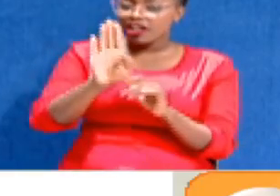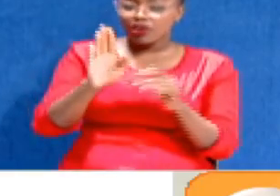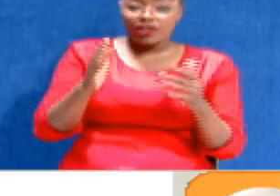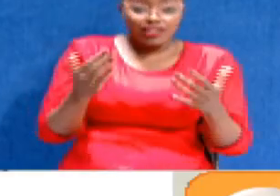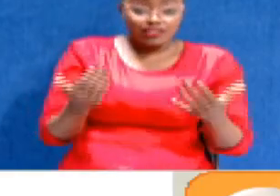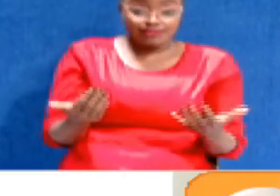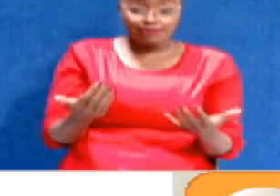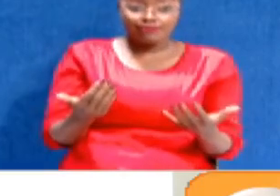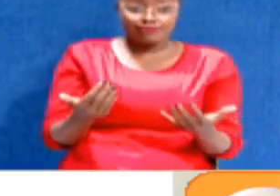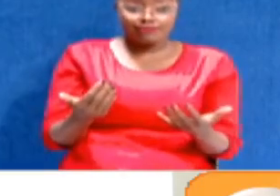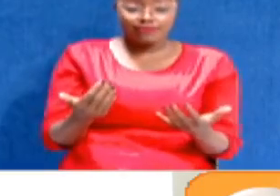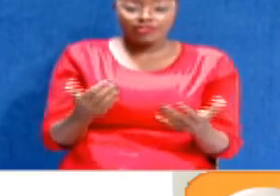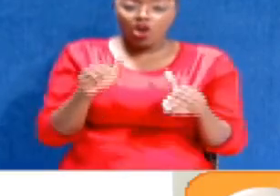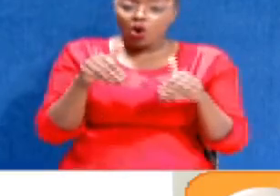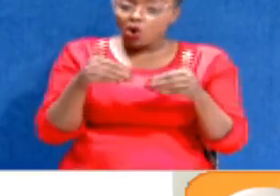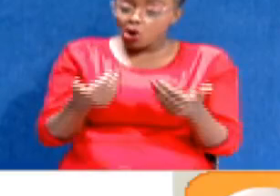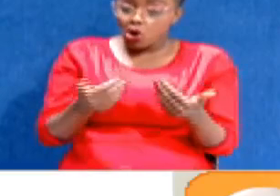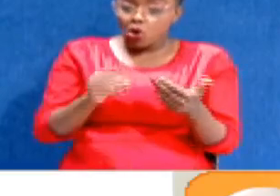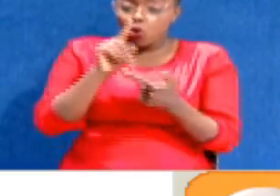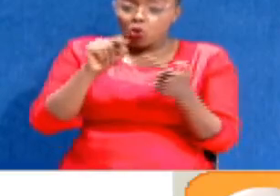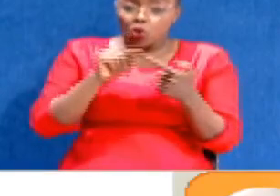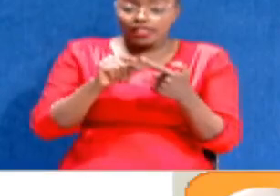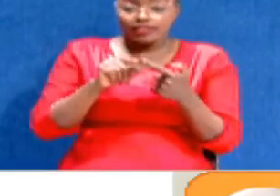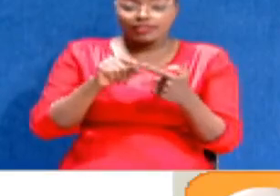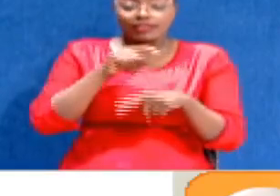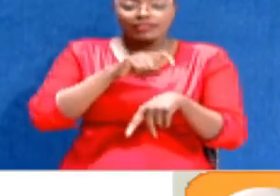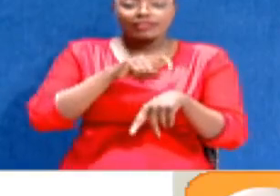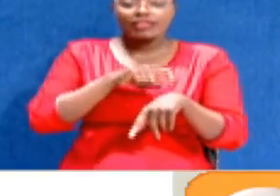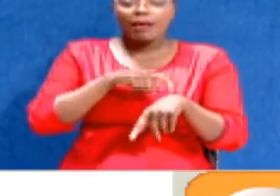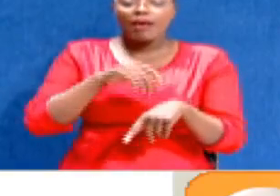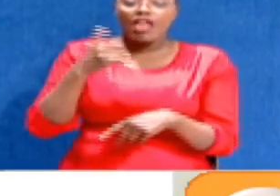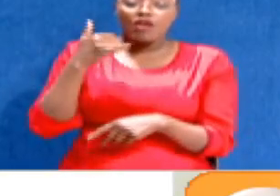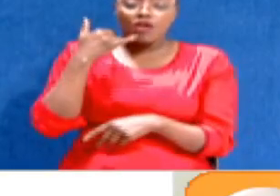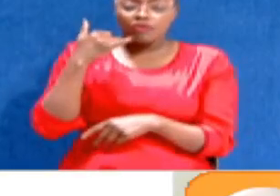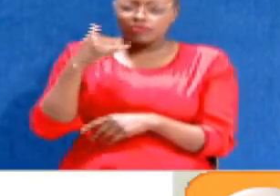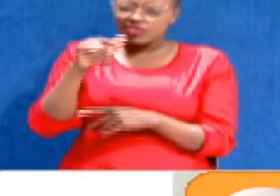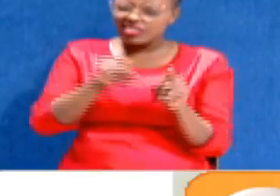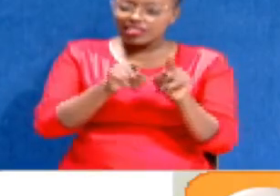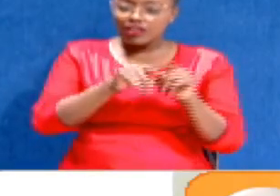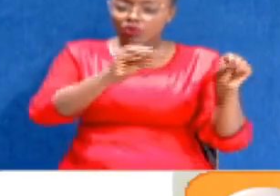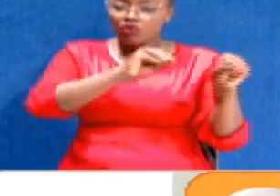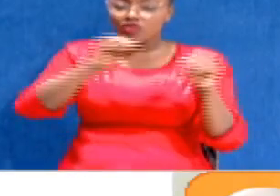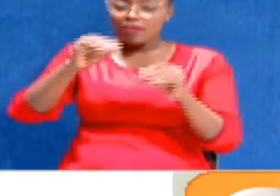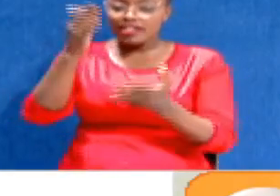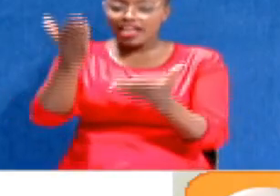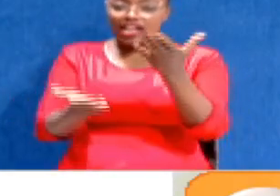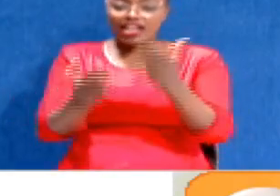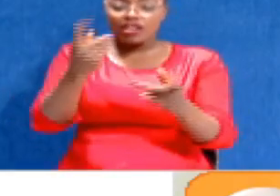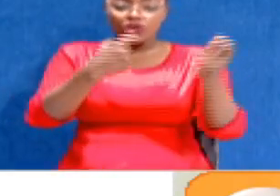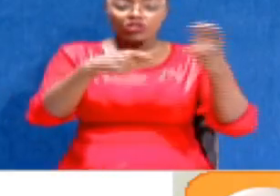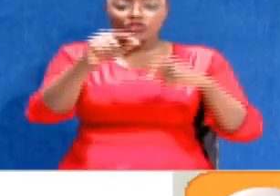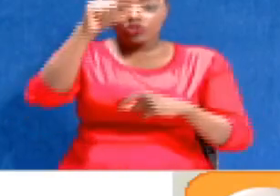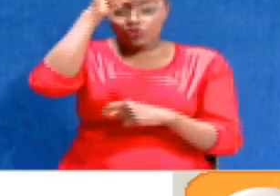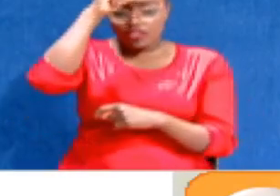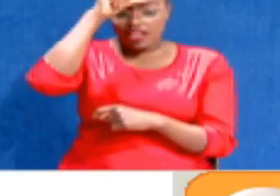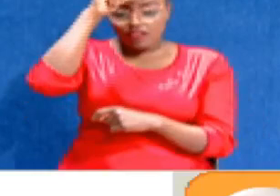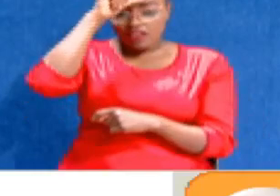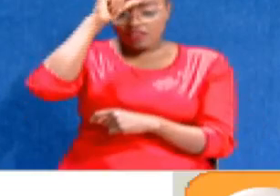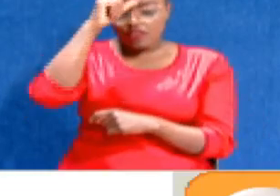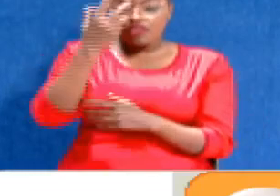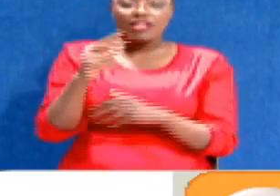shillings? Or when the mobile clinics valued at 1.4 million shillings each were sold to the government